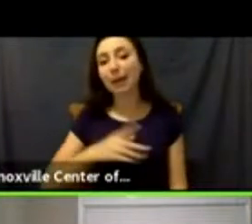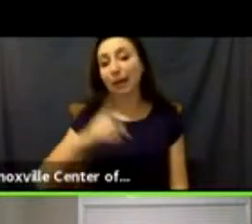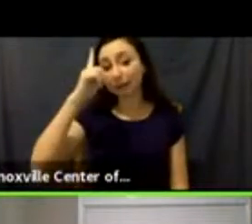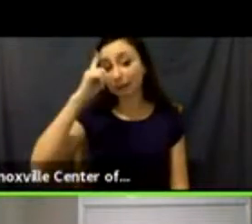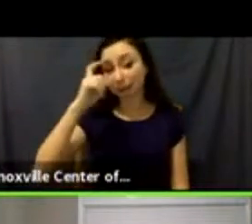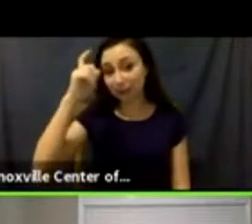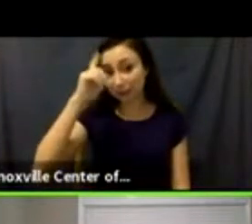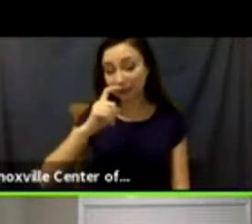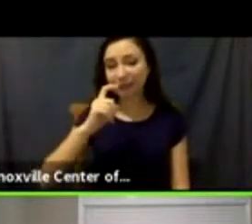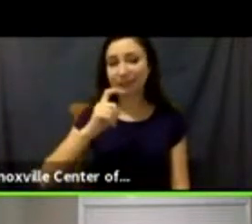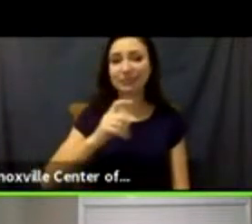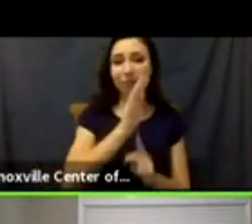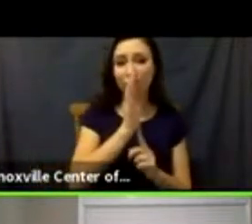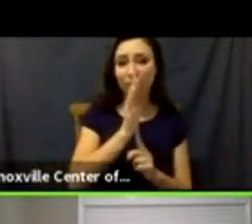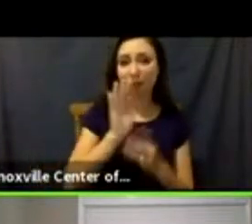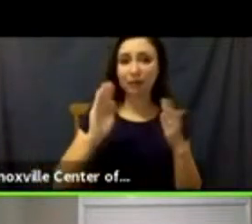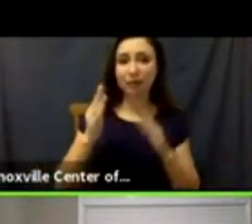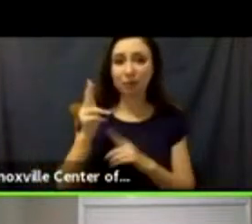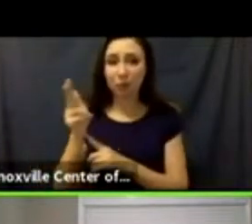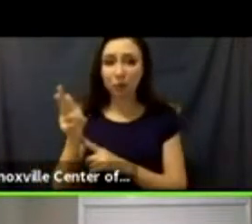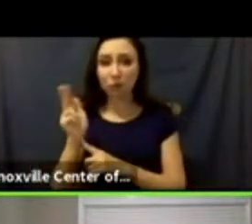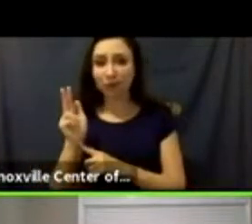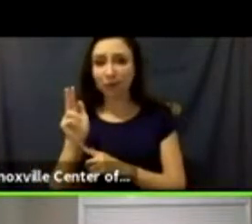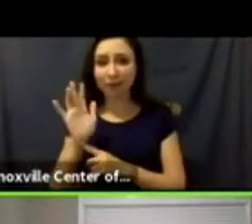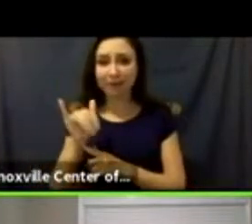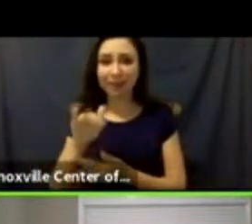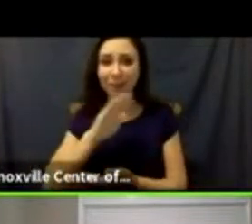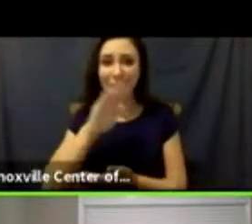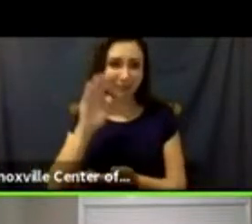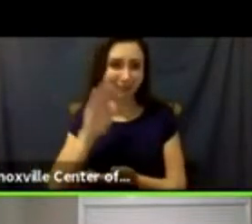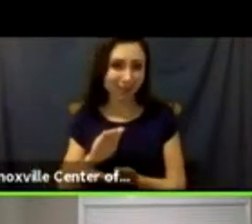of 5 minutes versus 3 minutes was somewhat less.